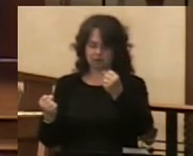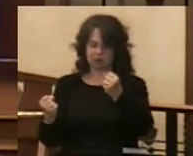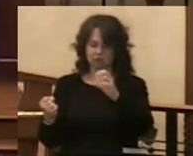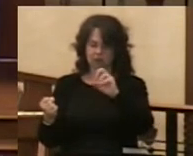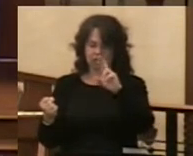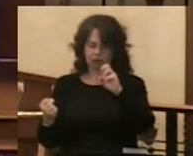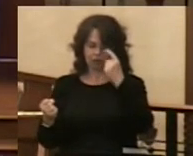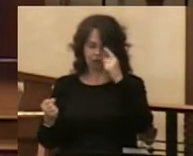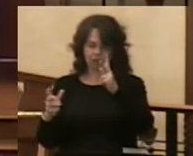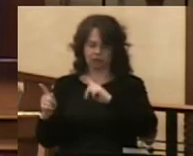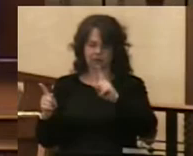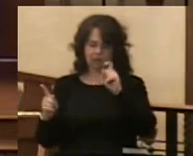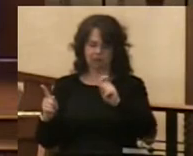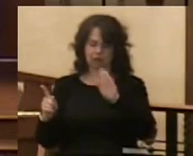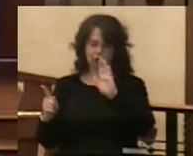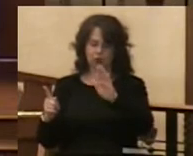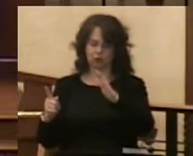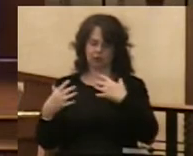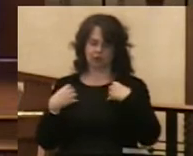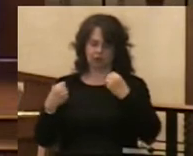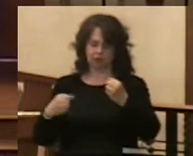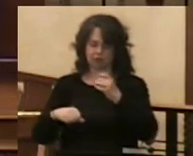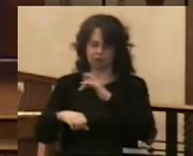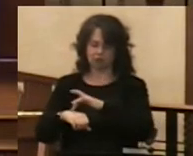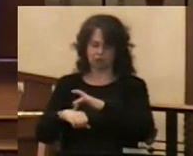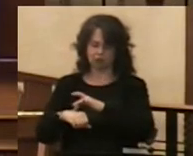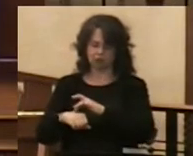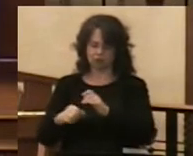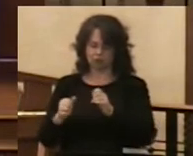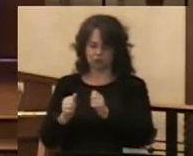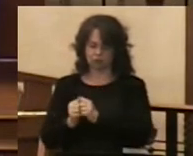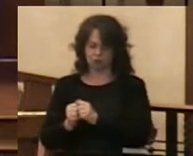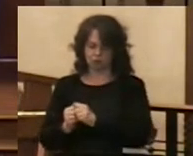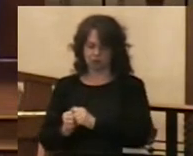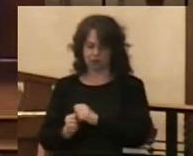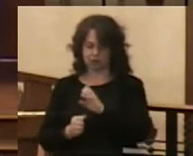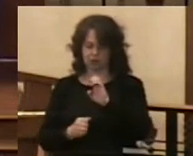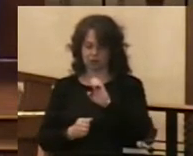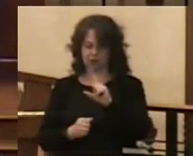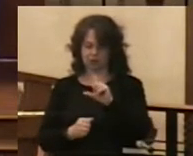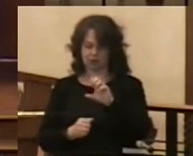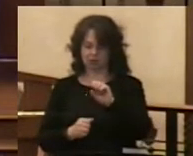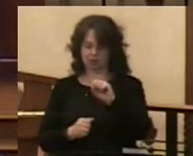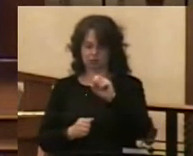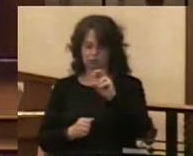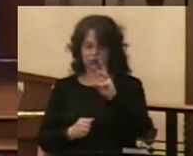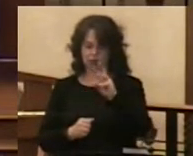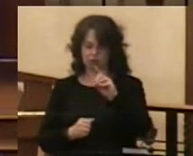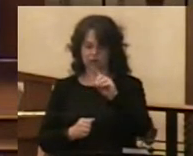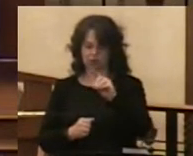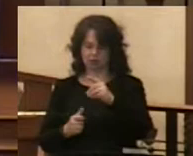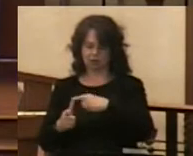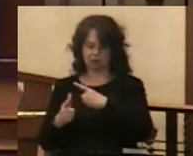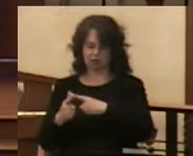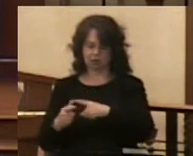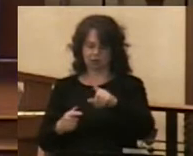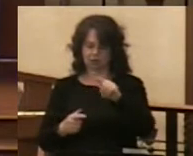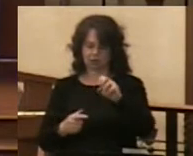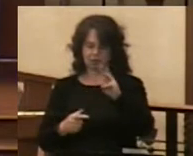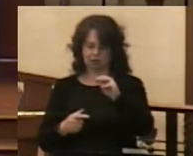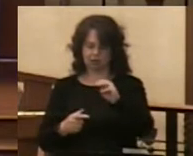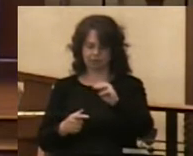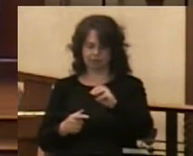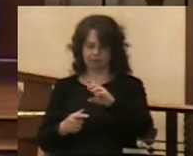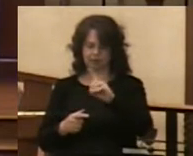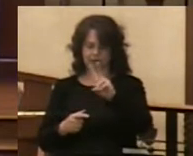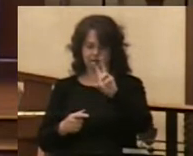whose bodies need your healing touch, among them Ellsworth Tucker, Dave Kaler, Tom Loglin, and